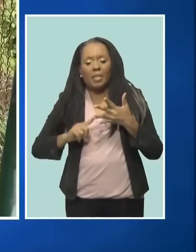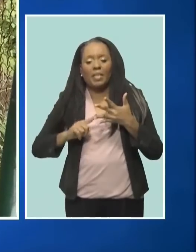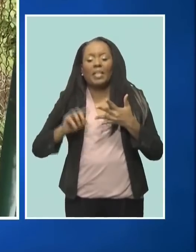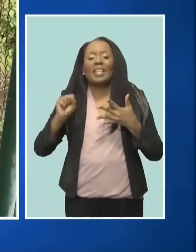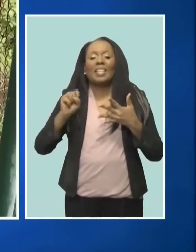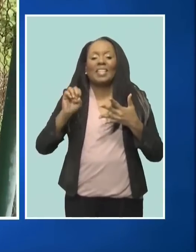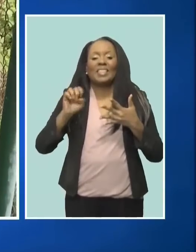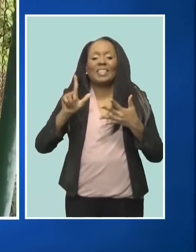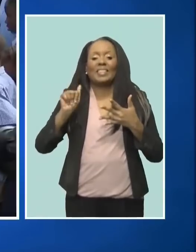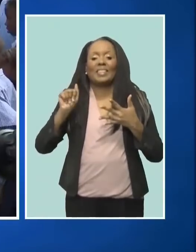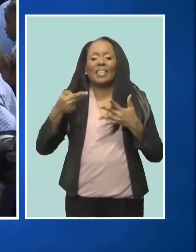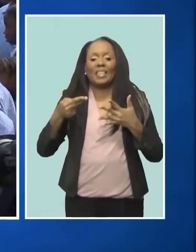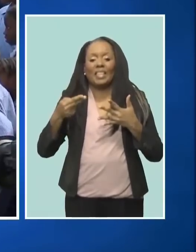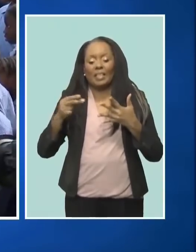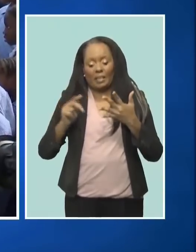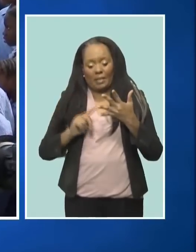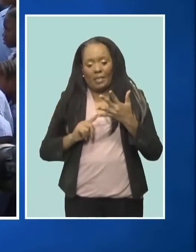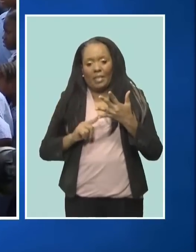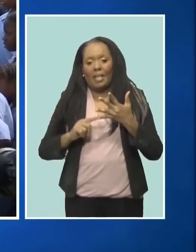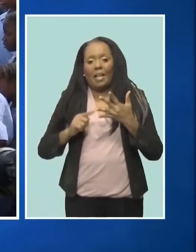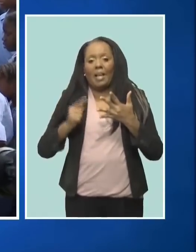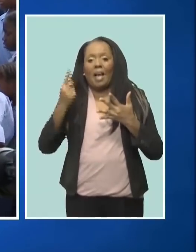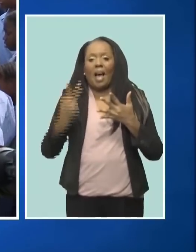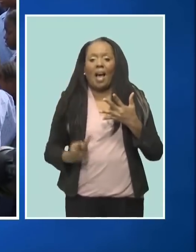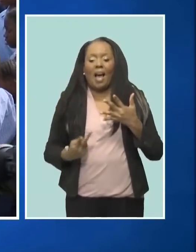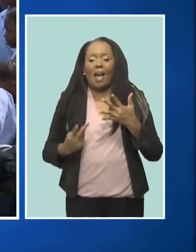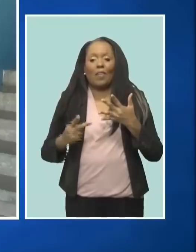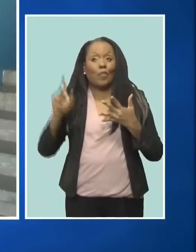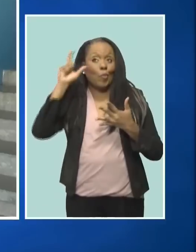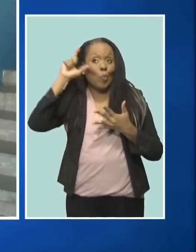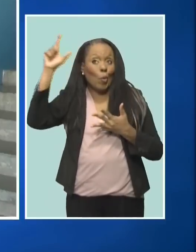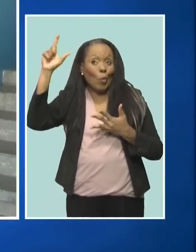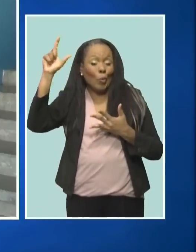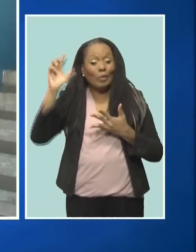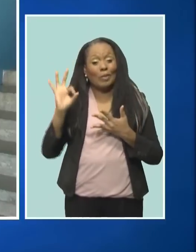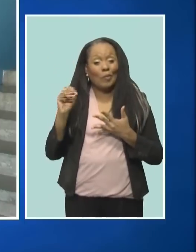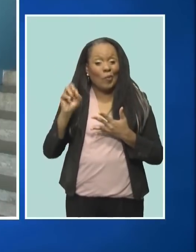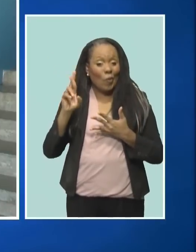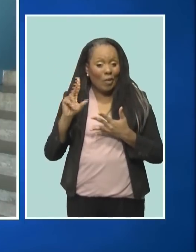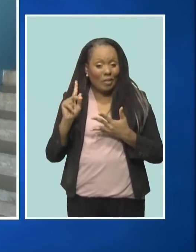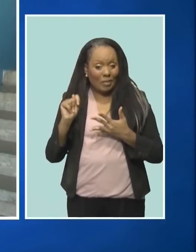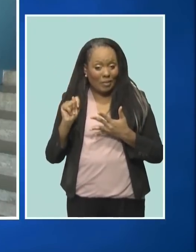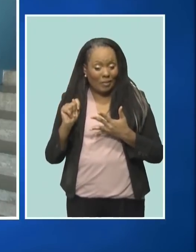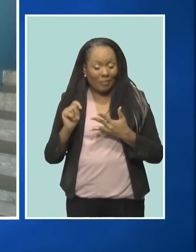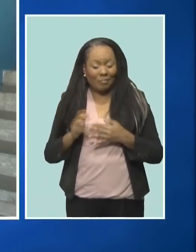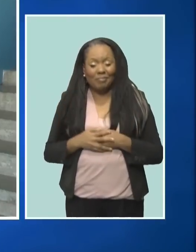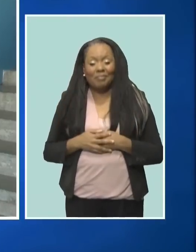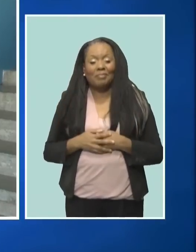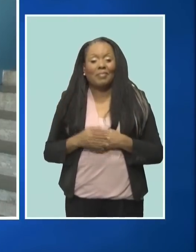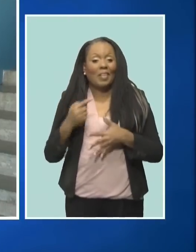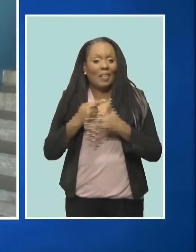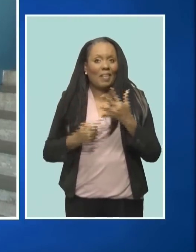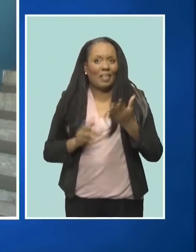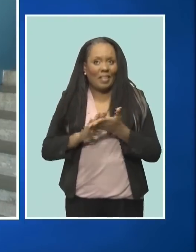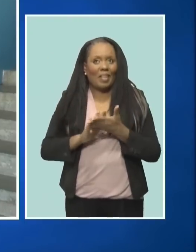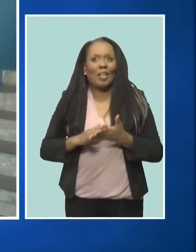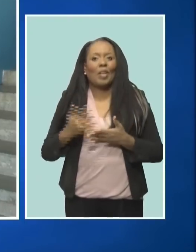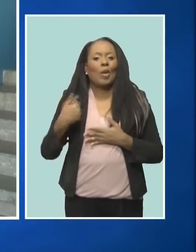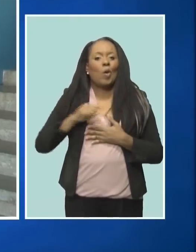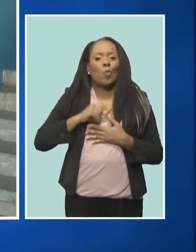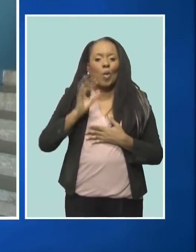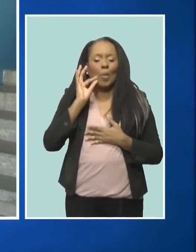Moon Fort in St. Lucie. We were very, very, very careful to plant a fruit tree